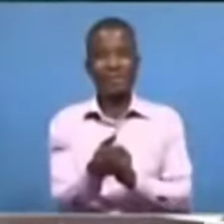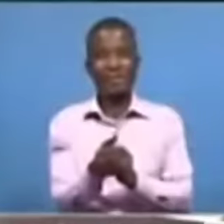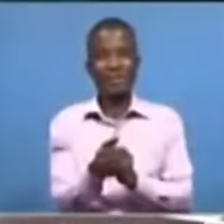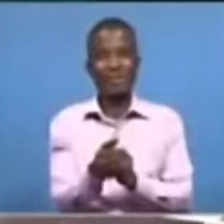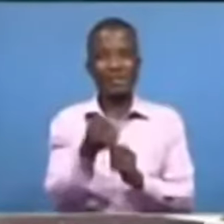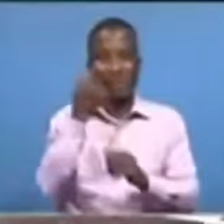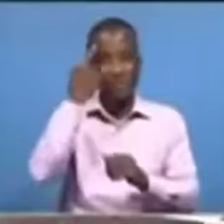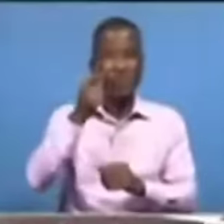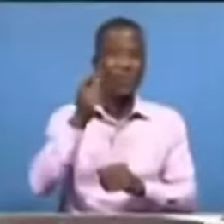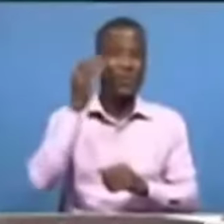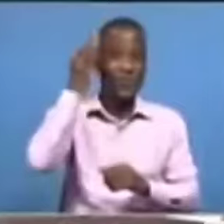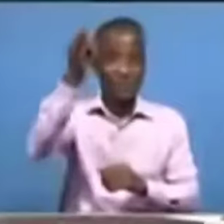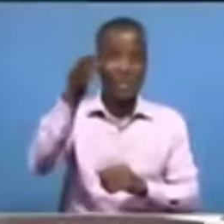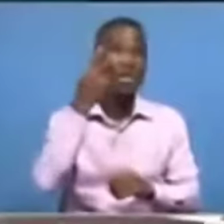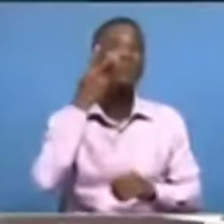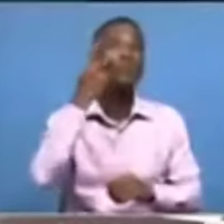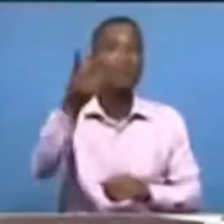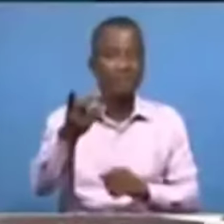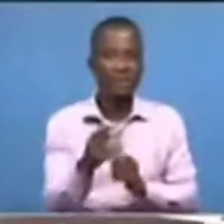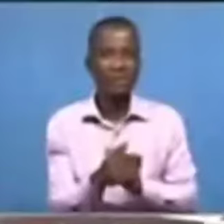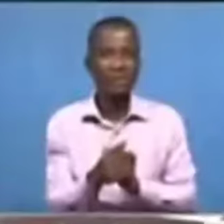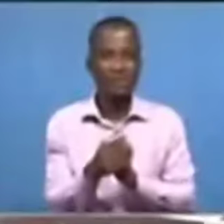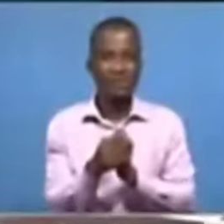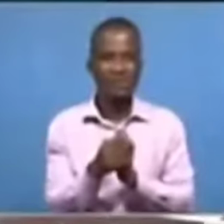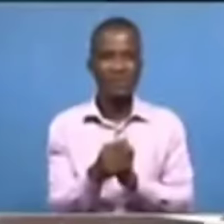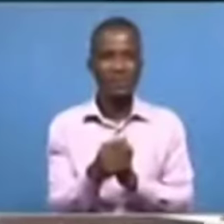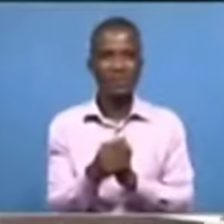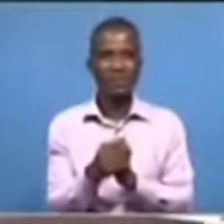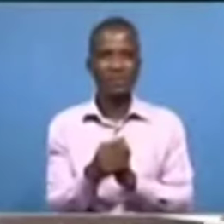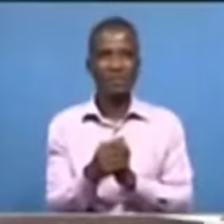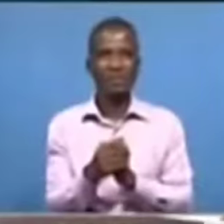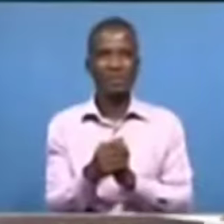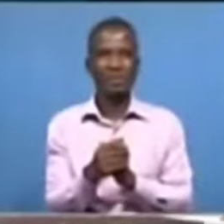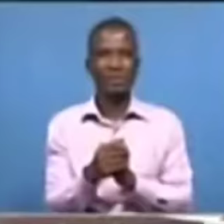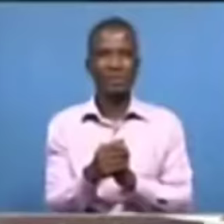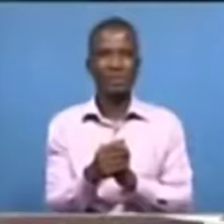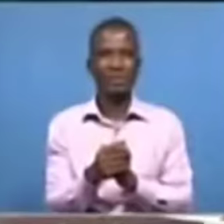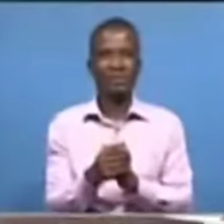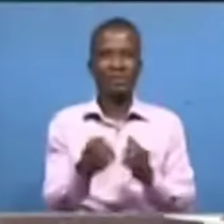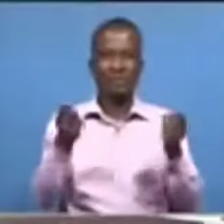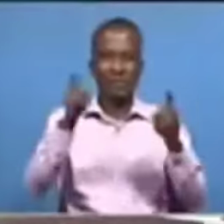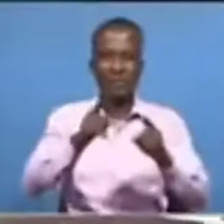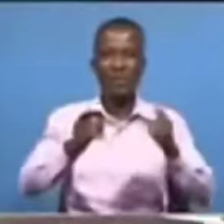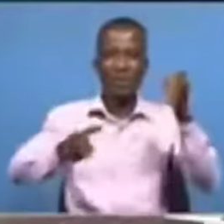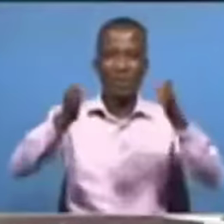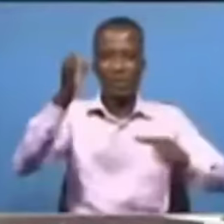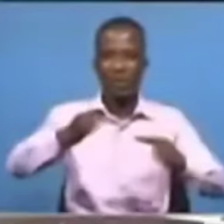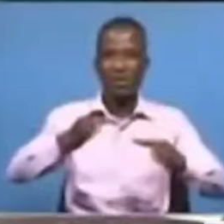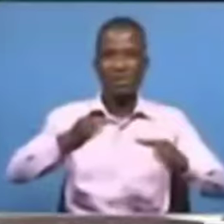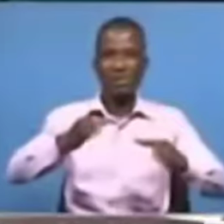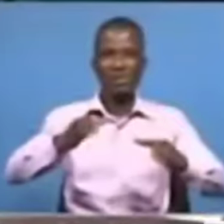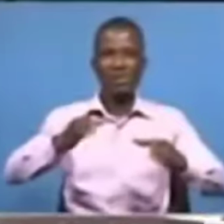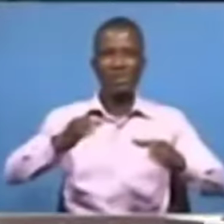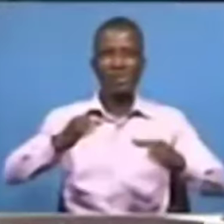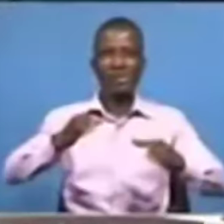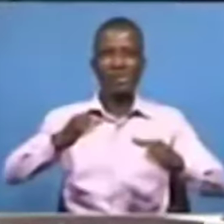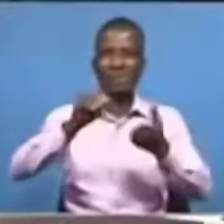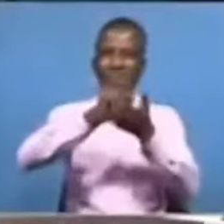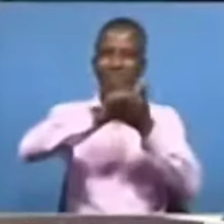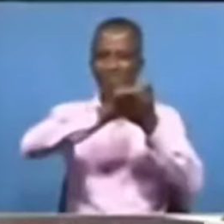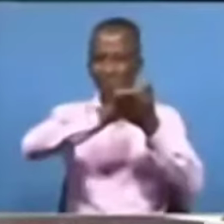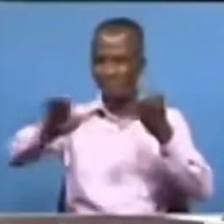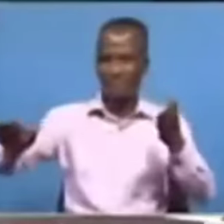posterity will be the judge of us all. Just like it happened in the case of Ray Akutu, when the Supreme Court then unanimously